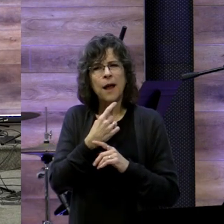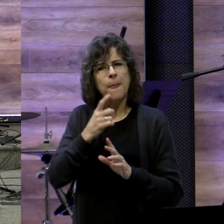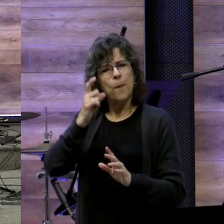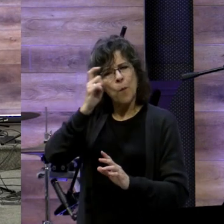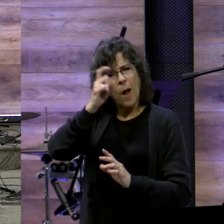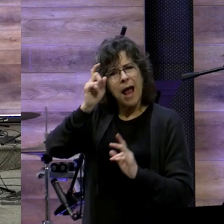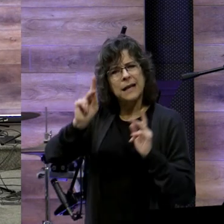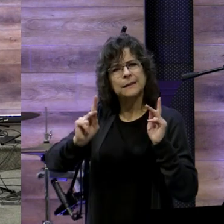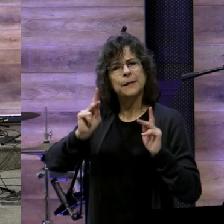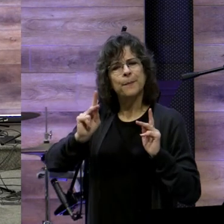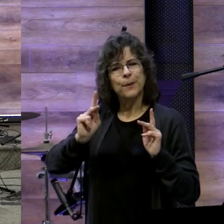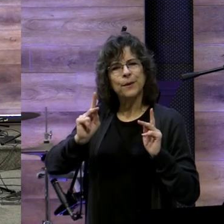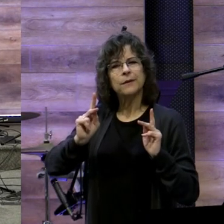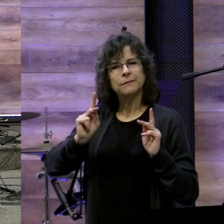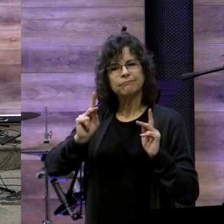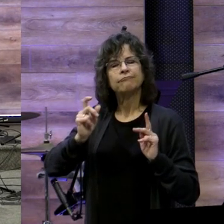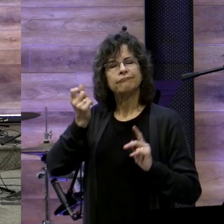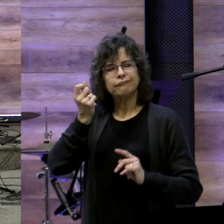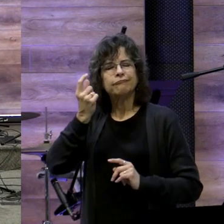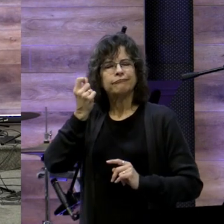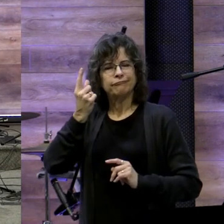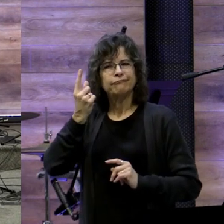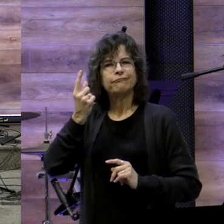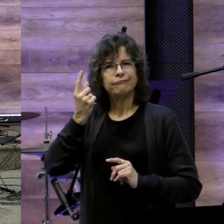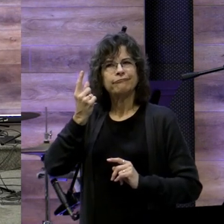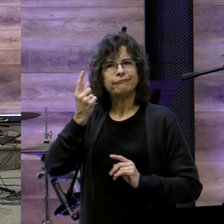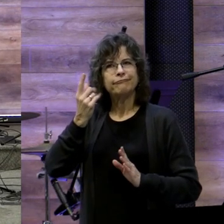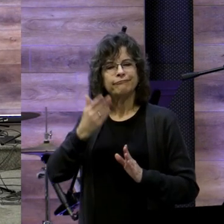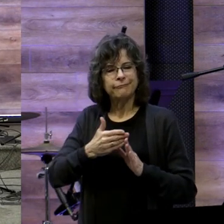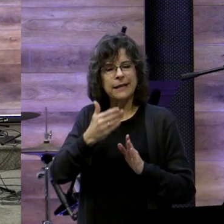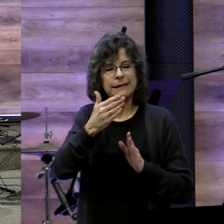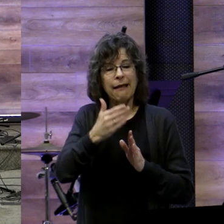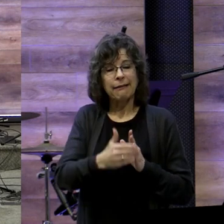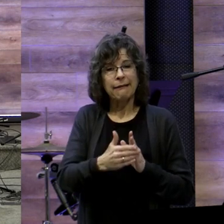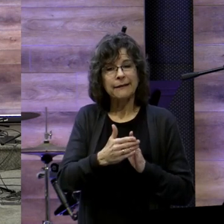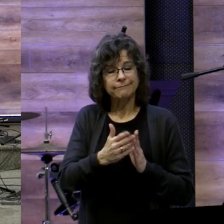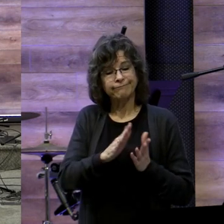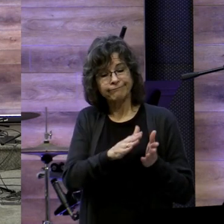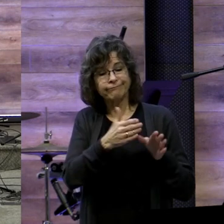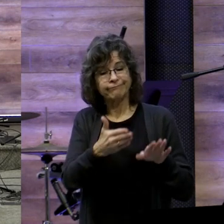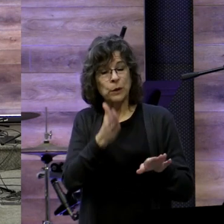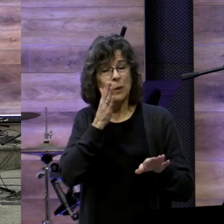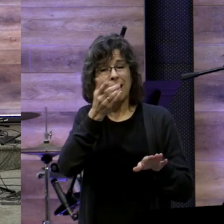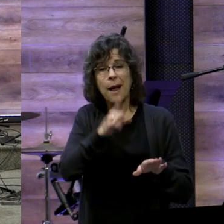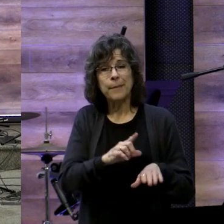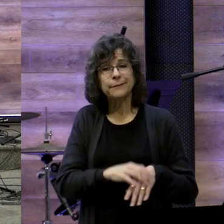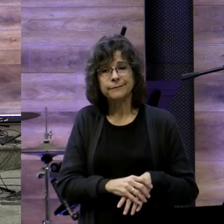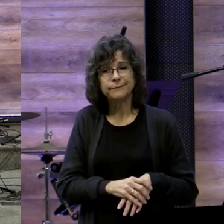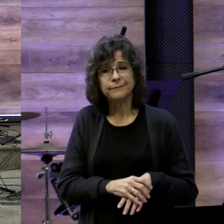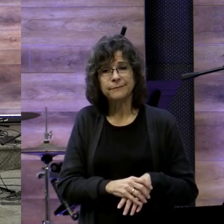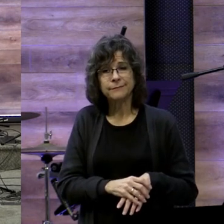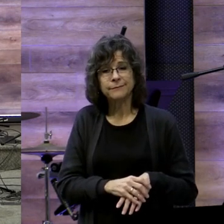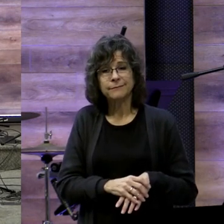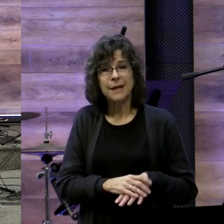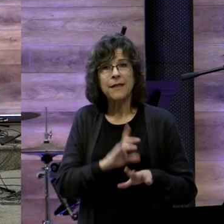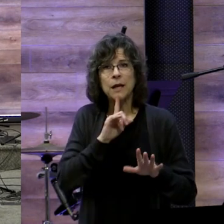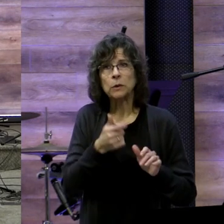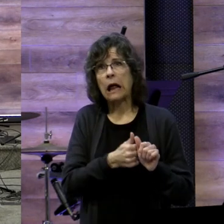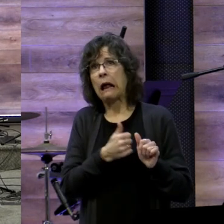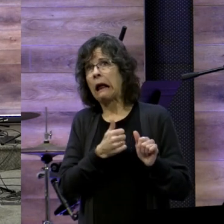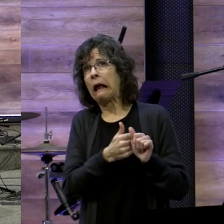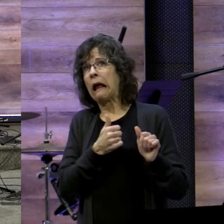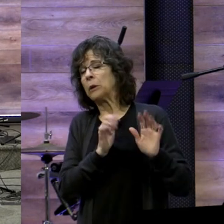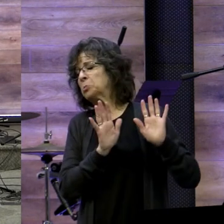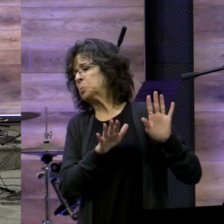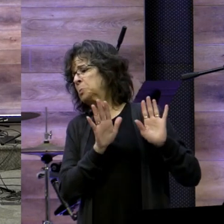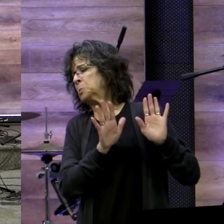with wisdom, think about their end regularly. They don't avoid the big questions of life until it's too late. A